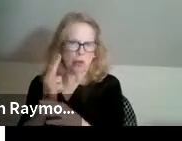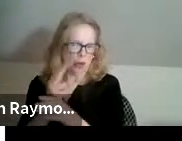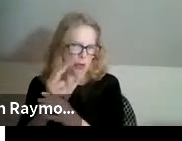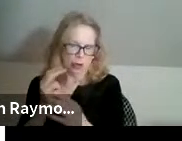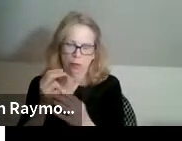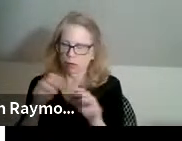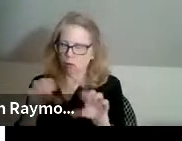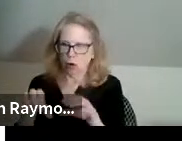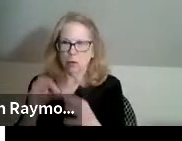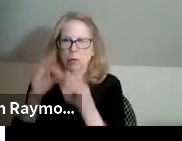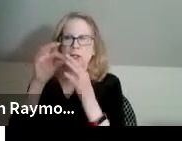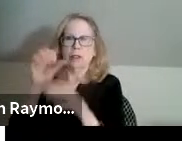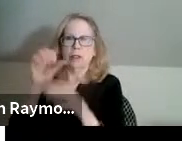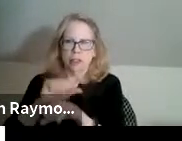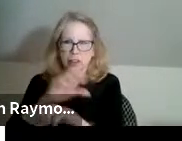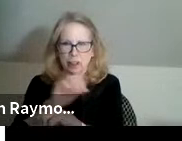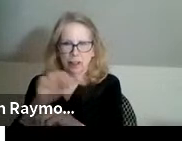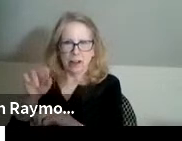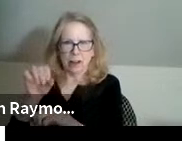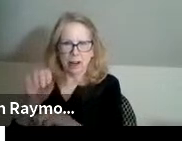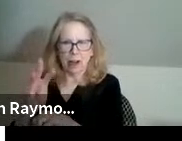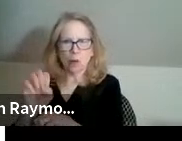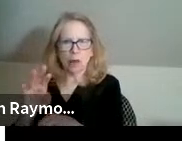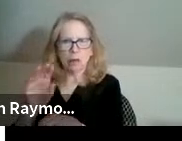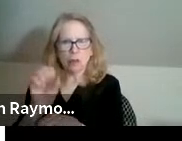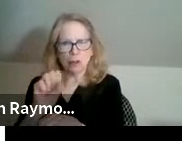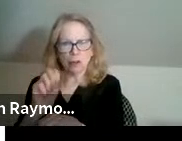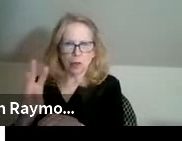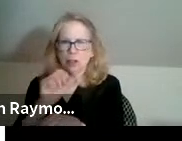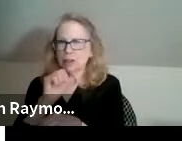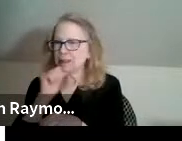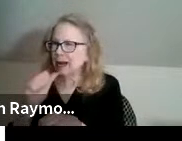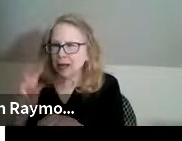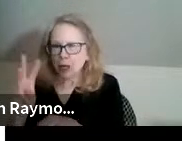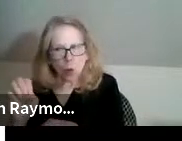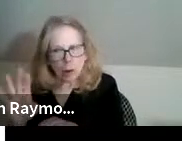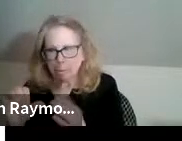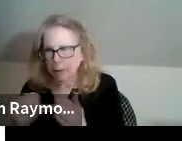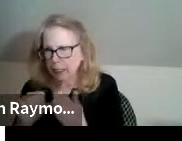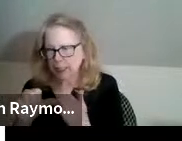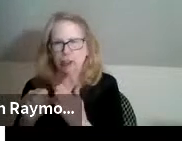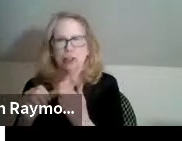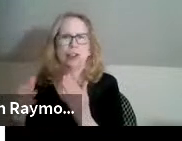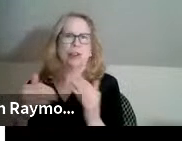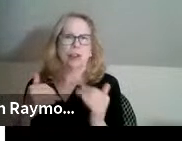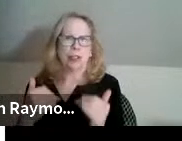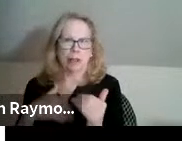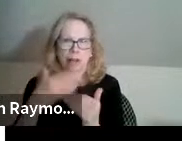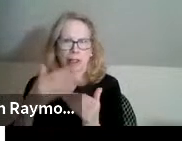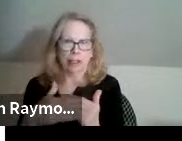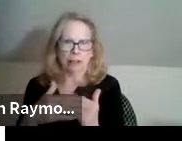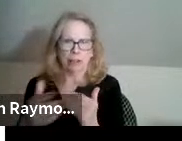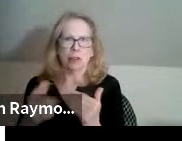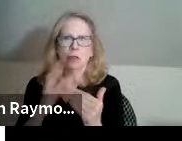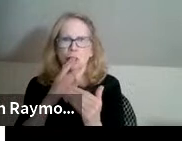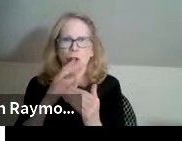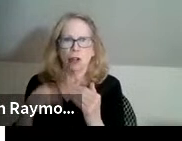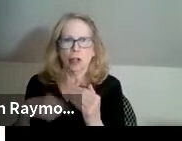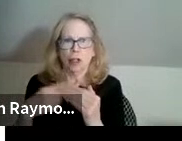task. And finally, there's non-web software that's not a web page. Now, moving on, we're talking